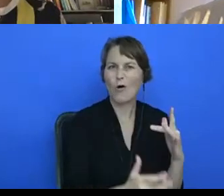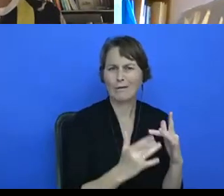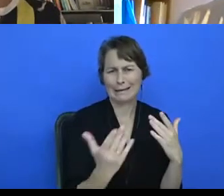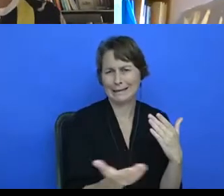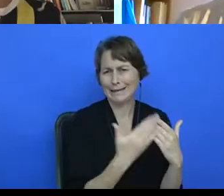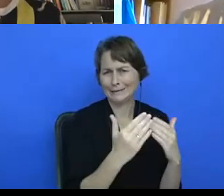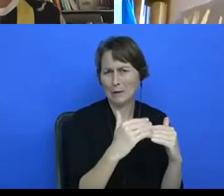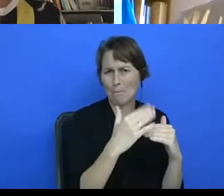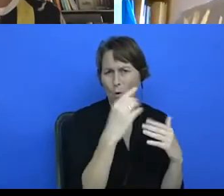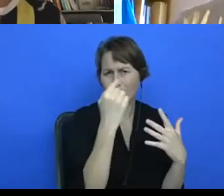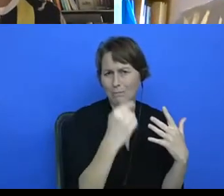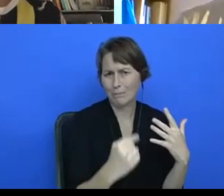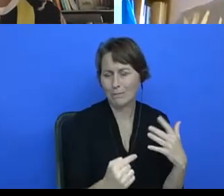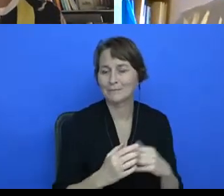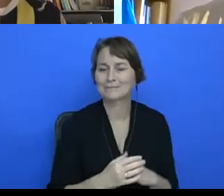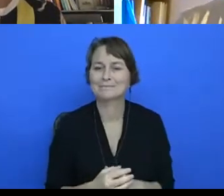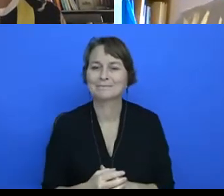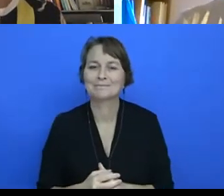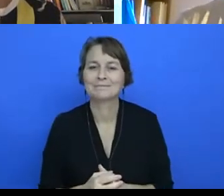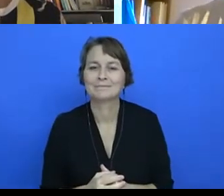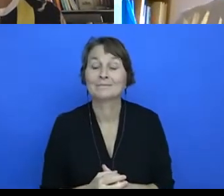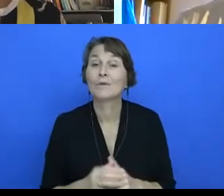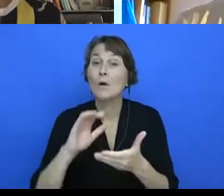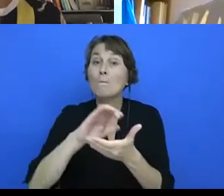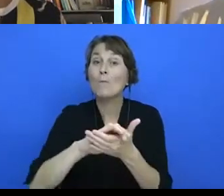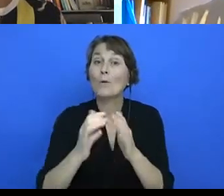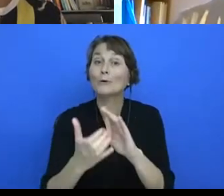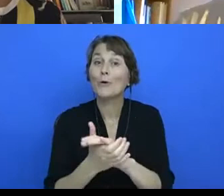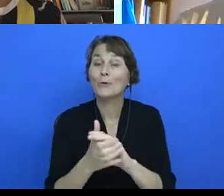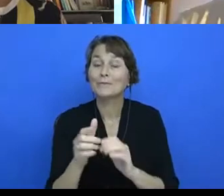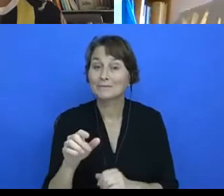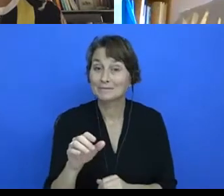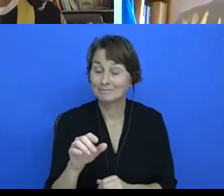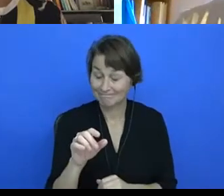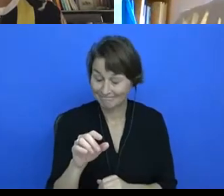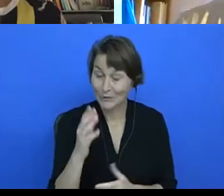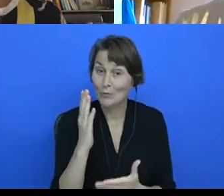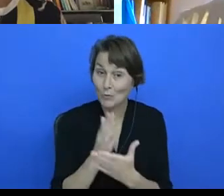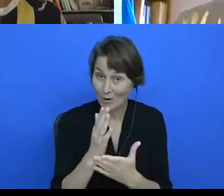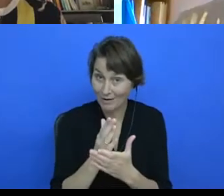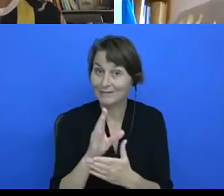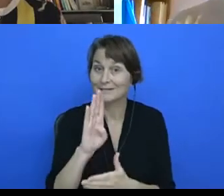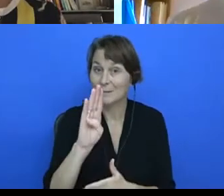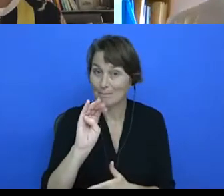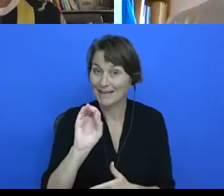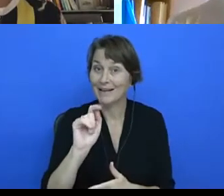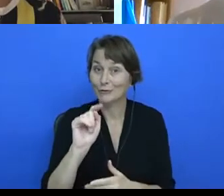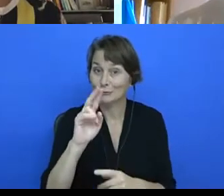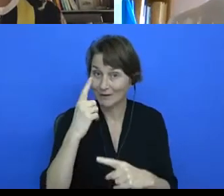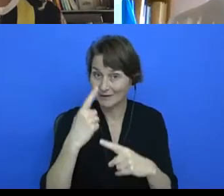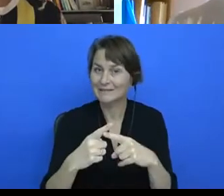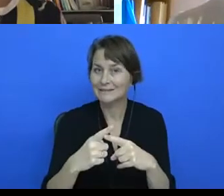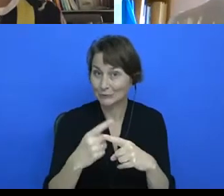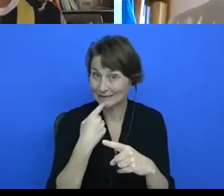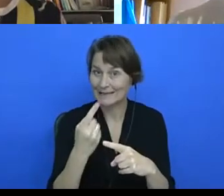I chime in on this? So I think, Beatrix, you are totally right, which is that you mentioned the time zone is a big